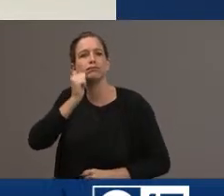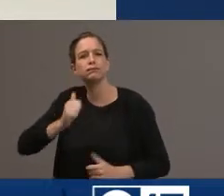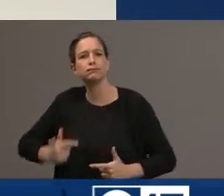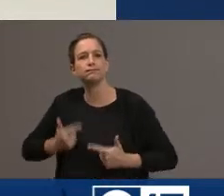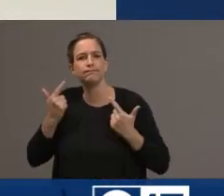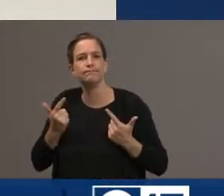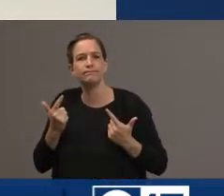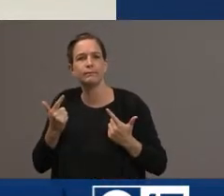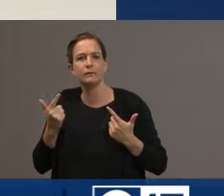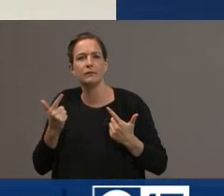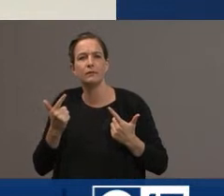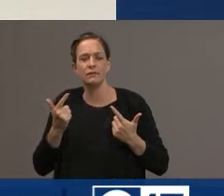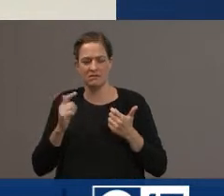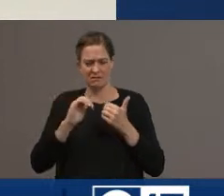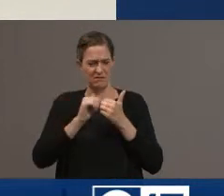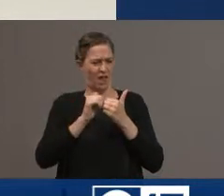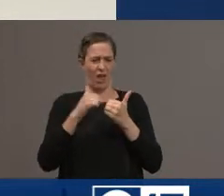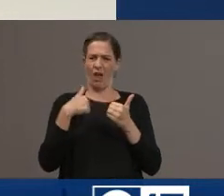measure our progress?